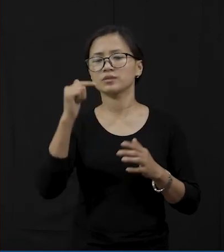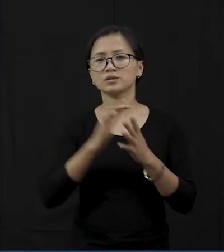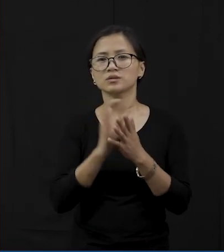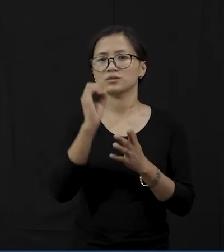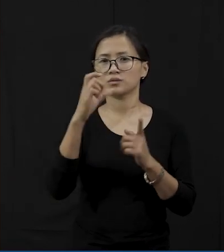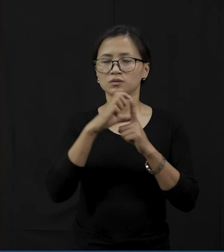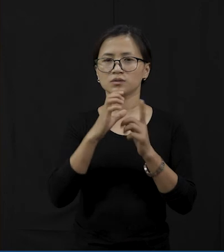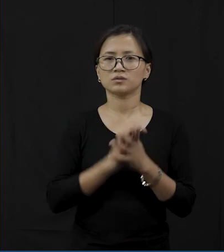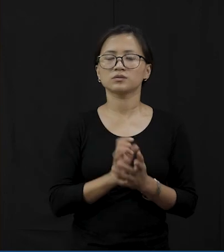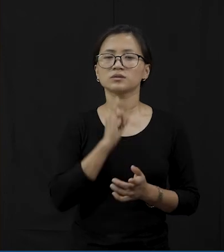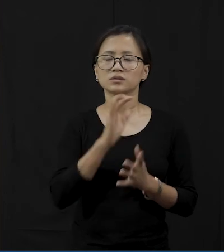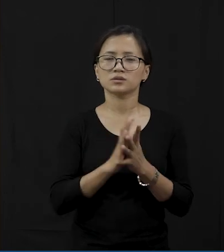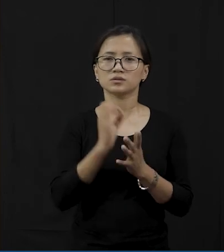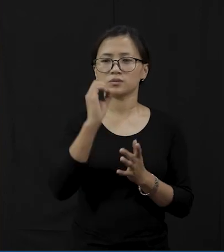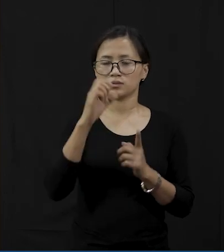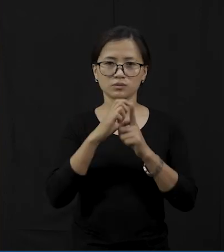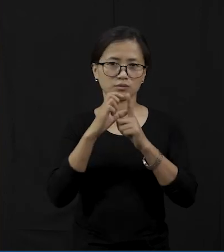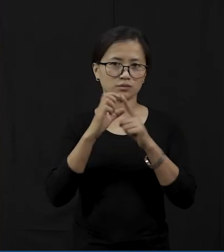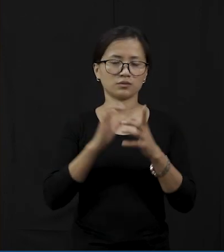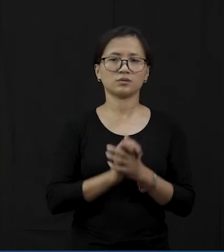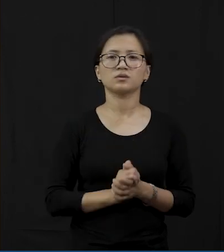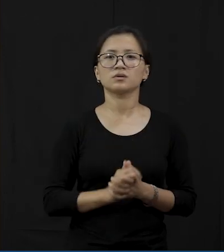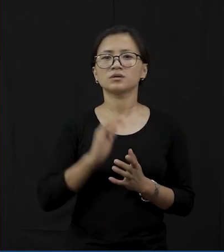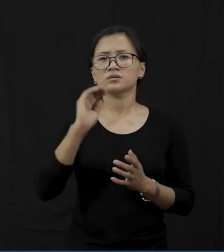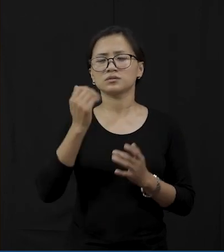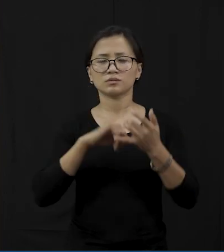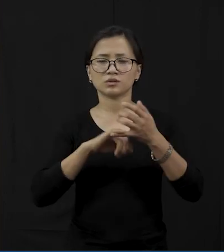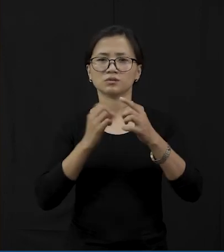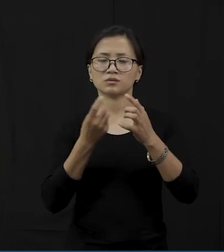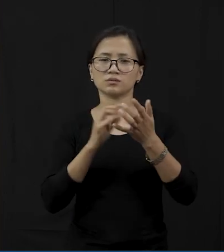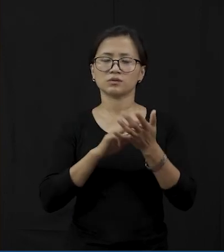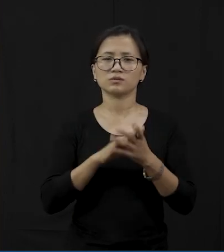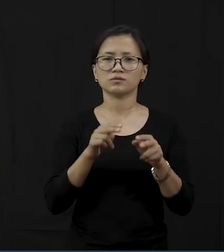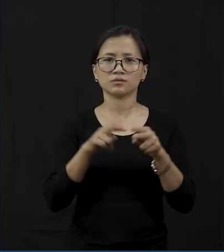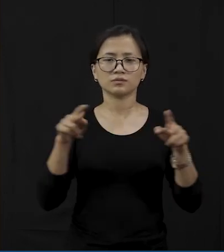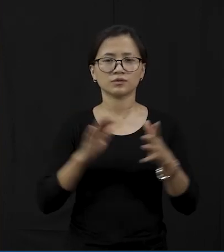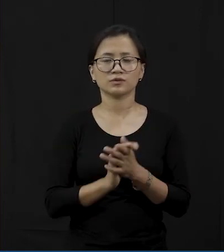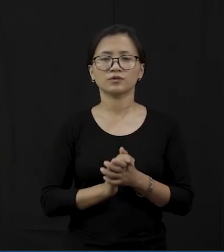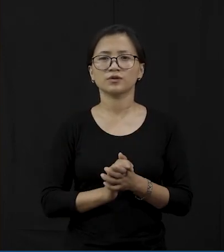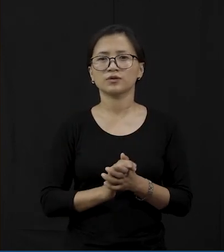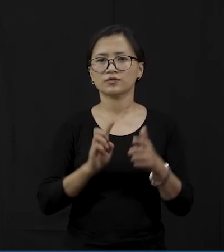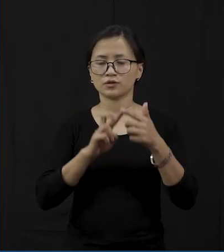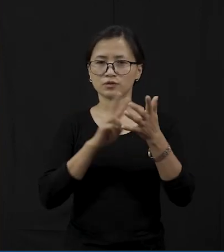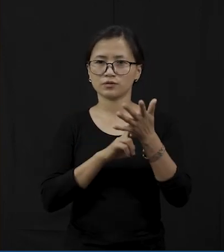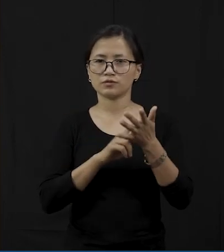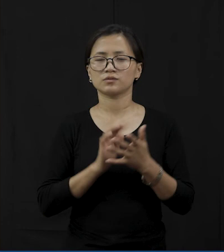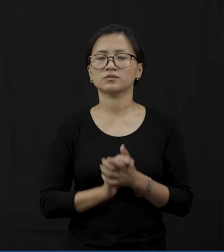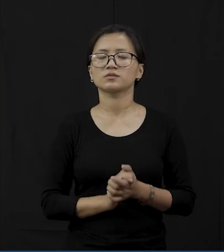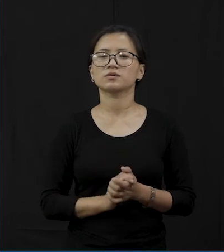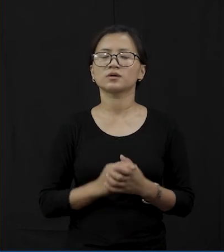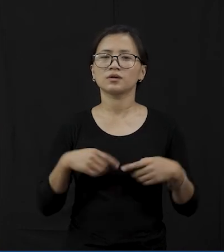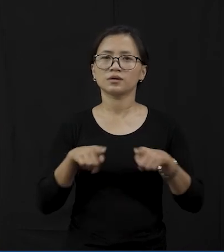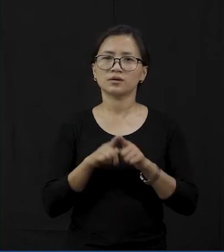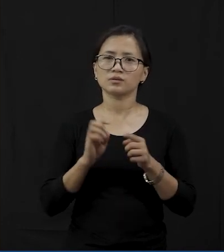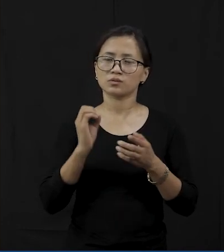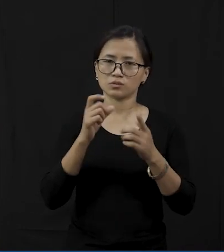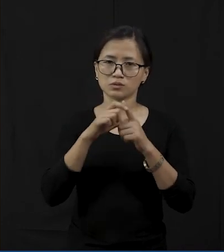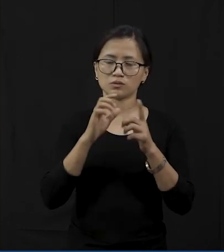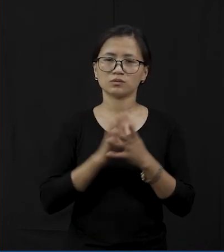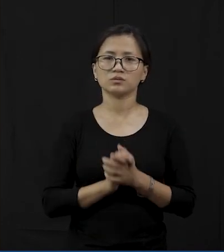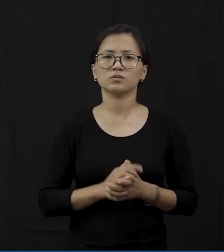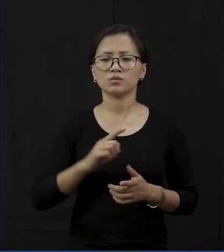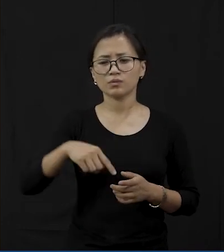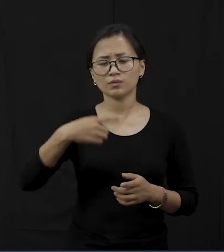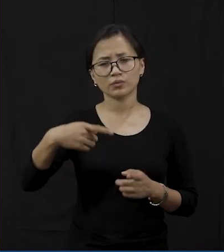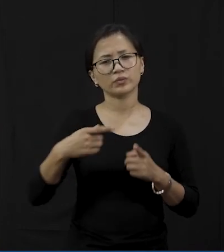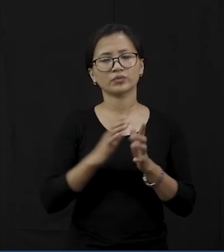odd. So therefore, the sum or differences of an even number and an odd number is always odd.